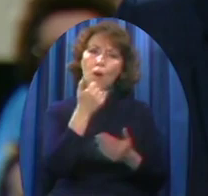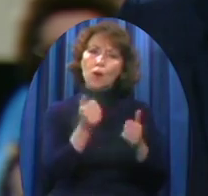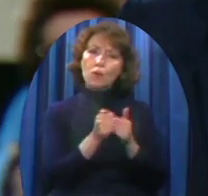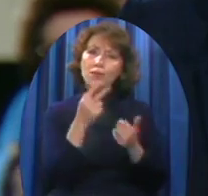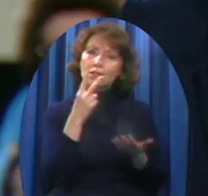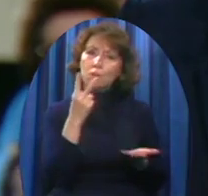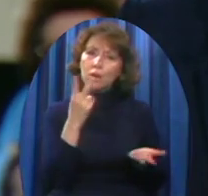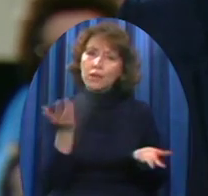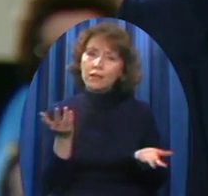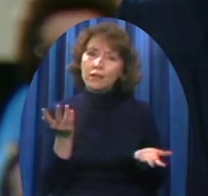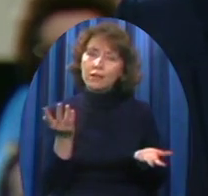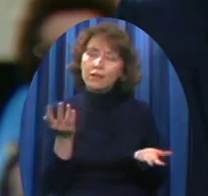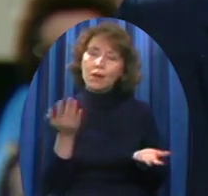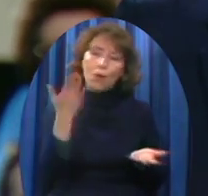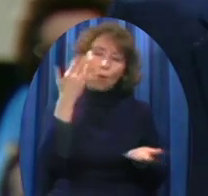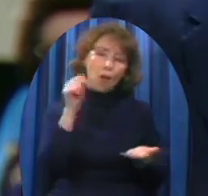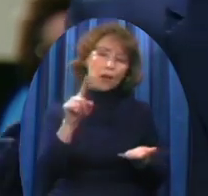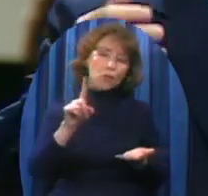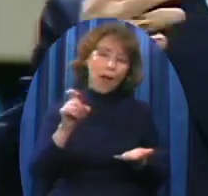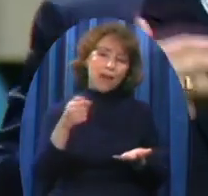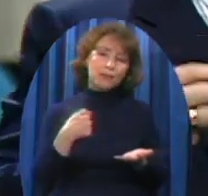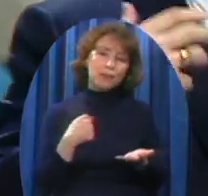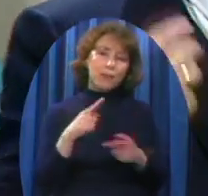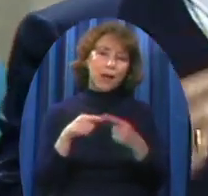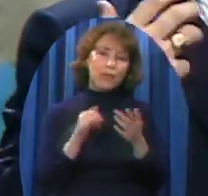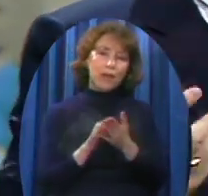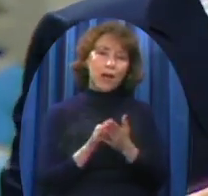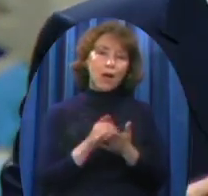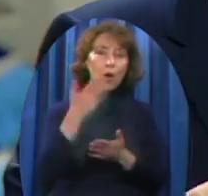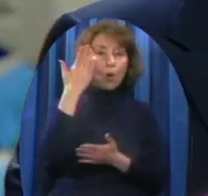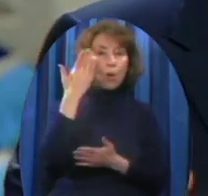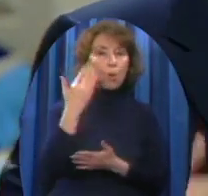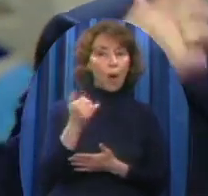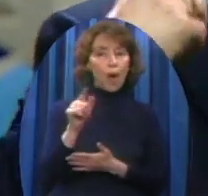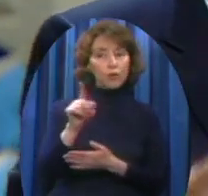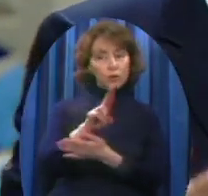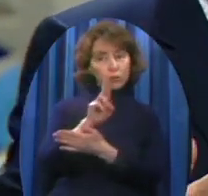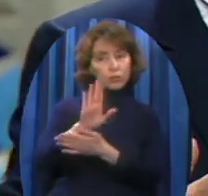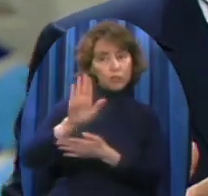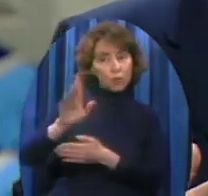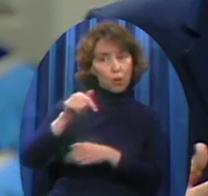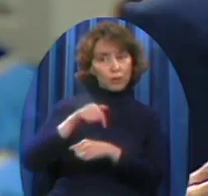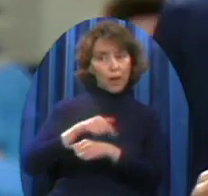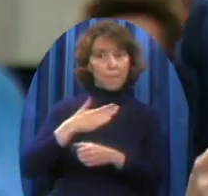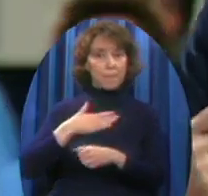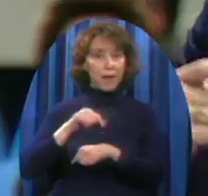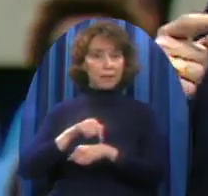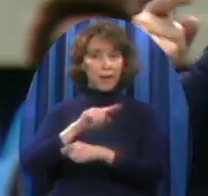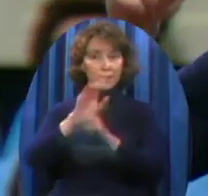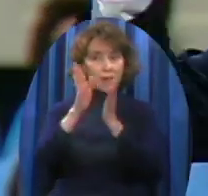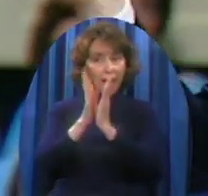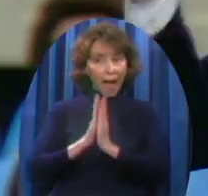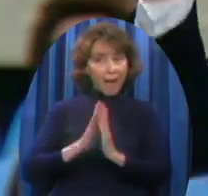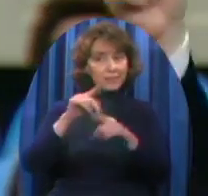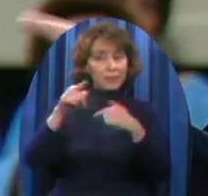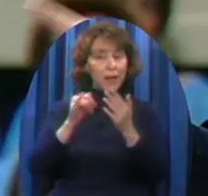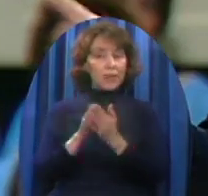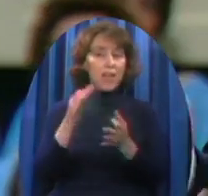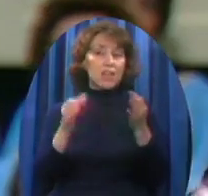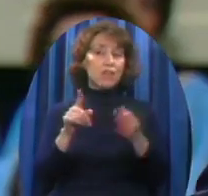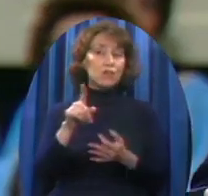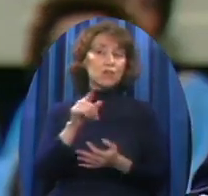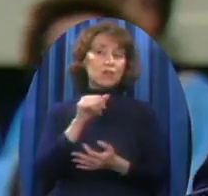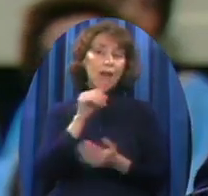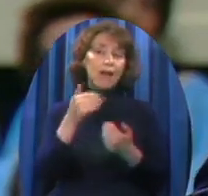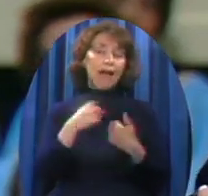you asking me about it? Why are you even taking your time and mine to ask me about it if you don't have a question mark